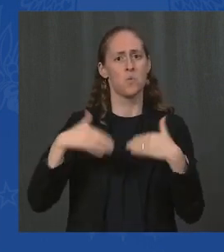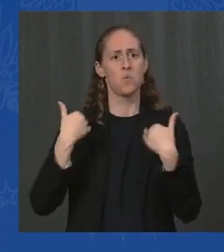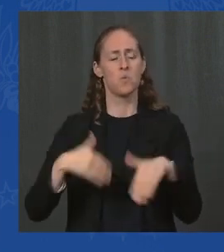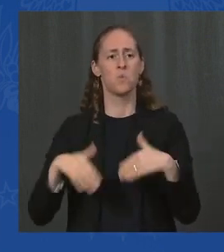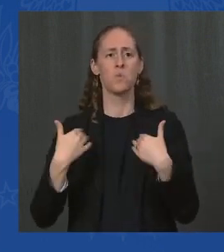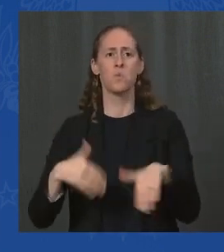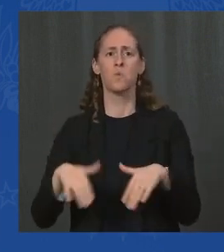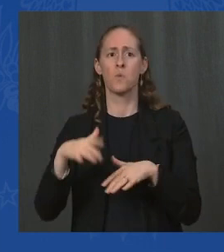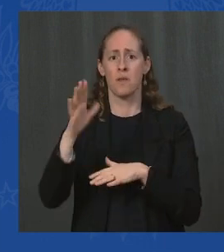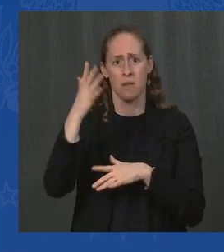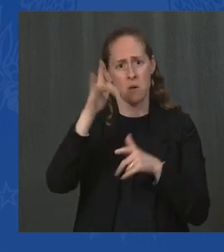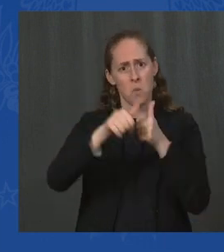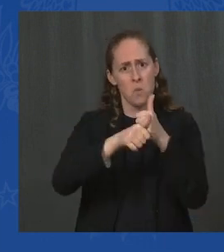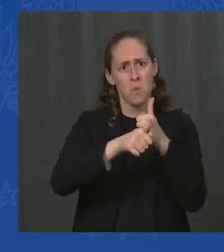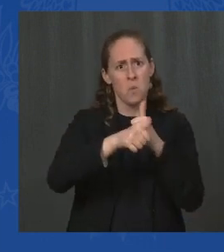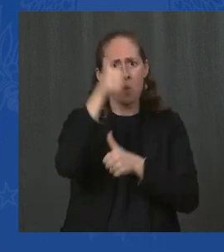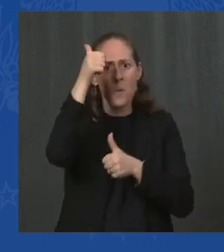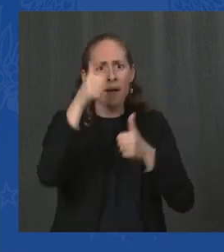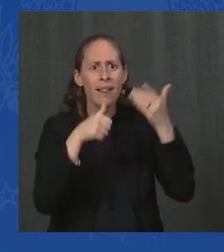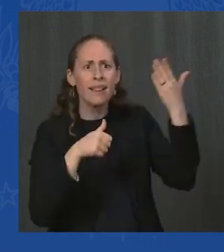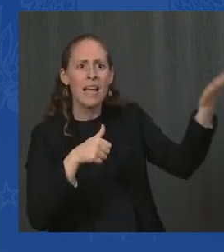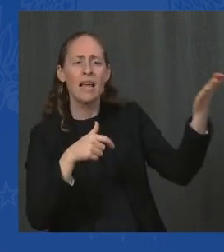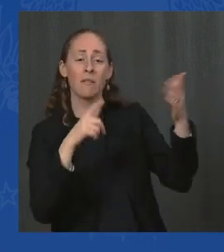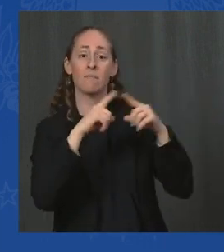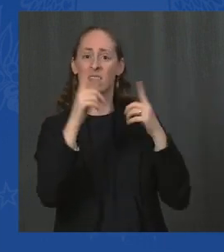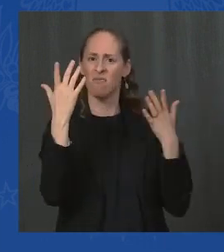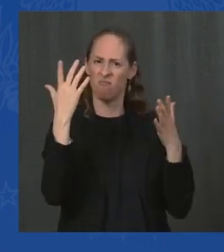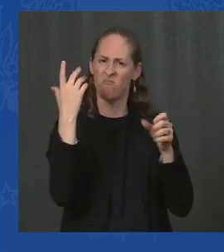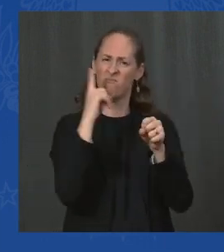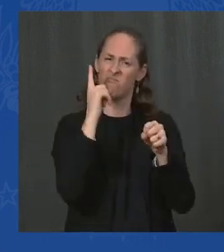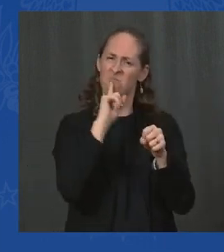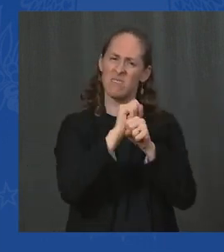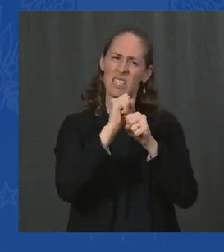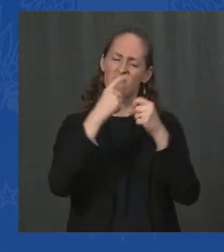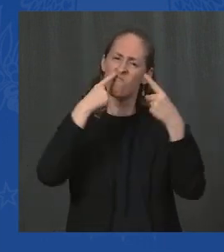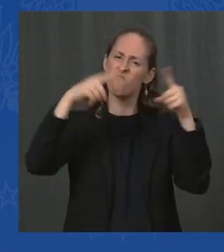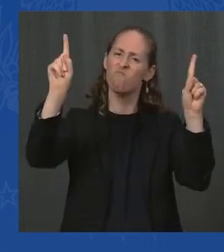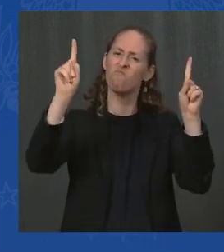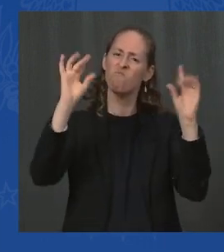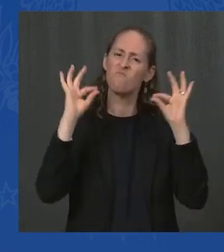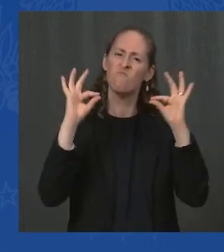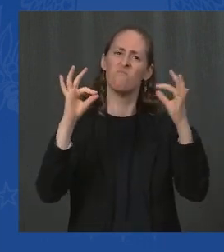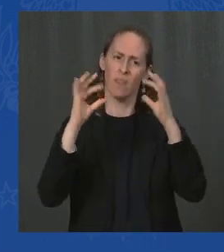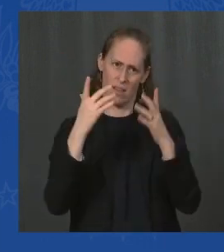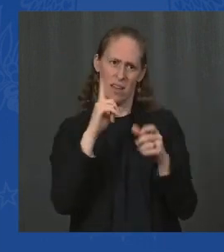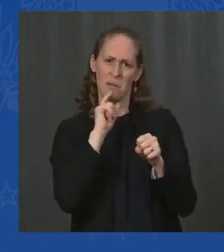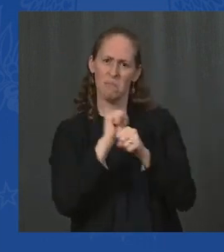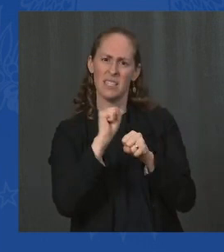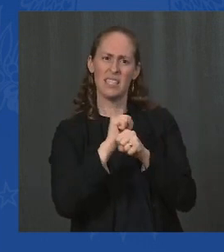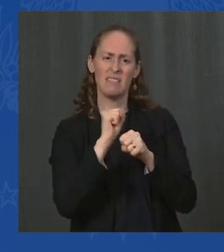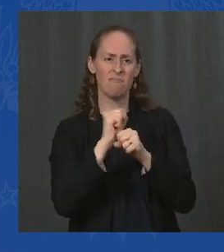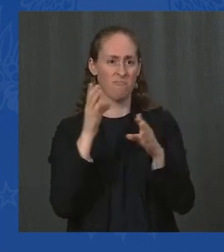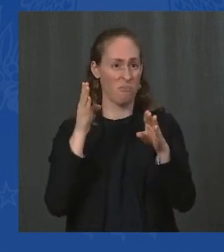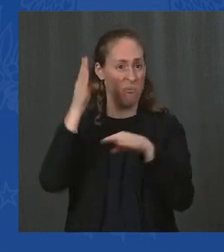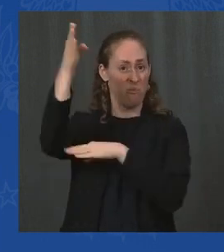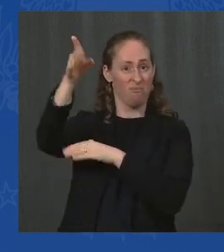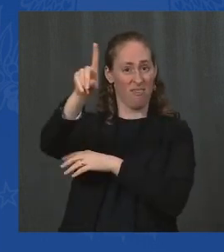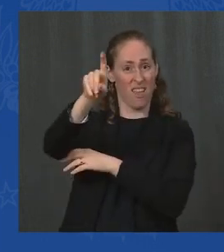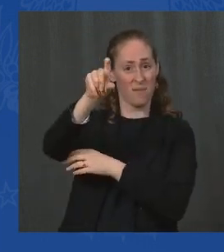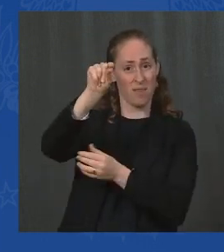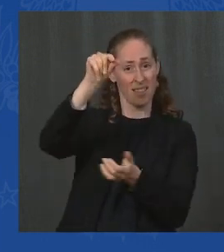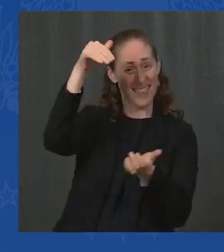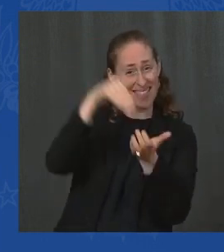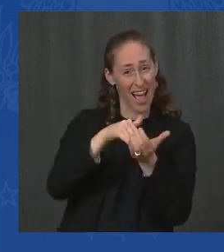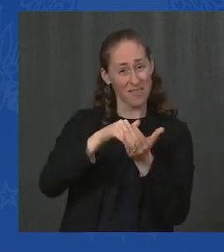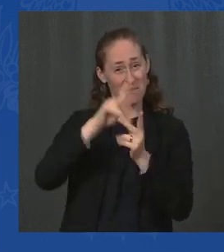results. An airlift that evacuated tens of thousands, to a